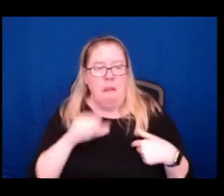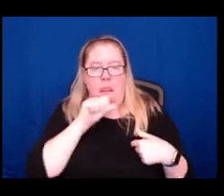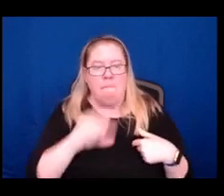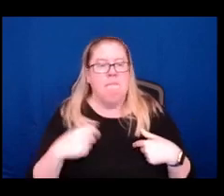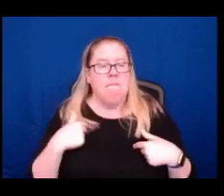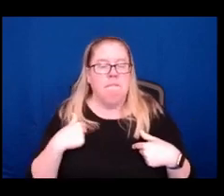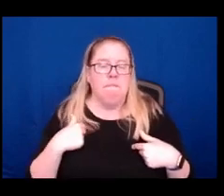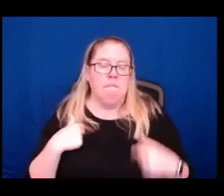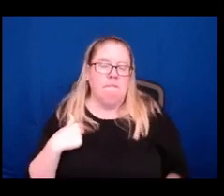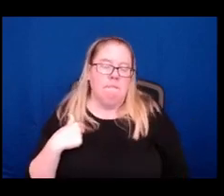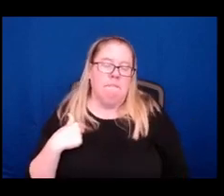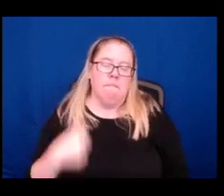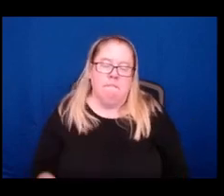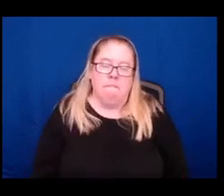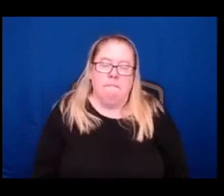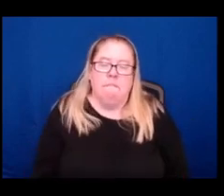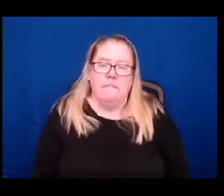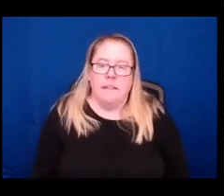it.